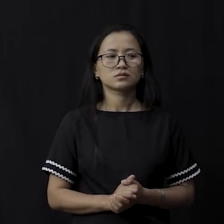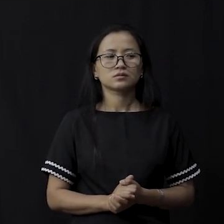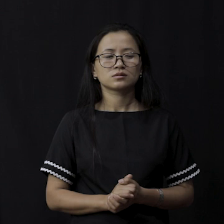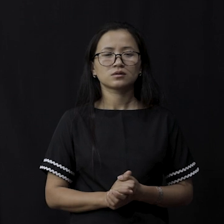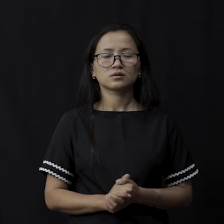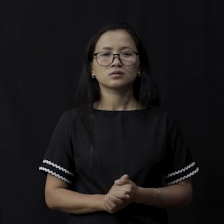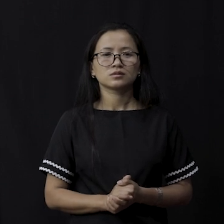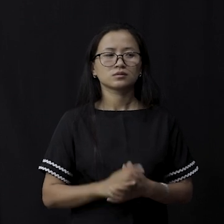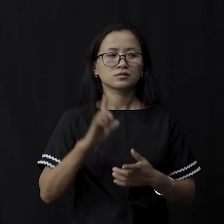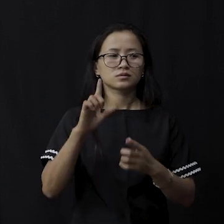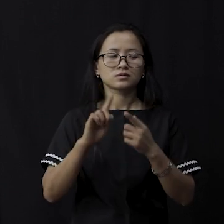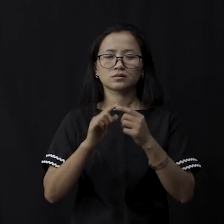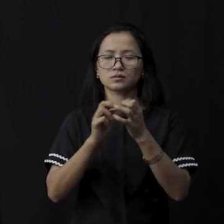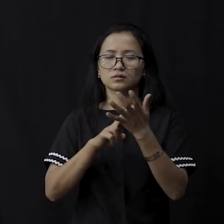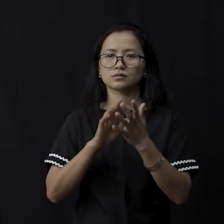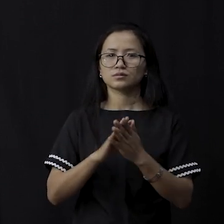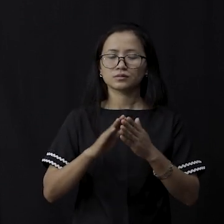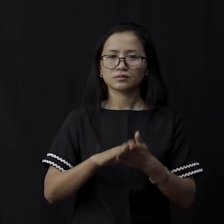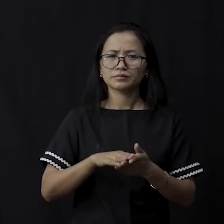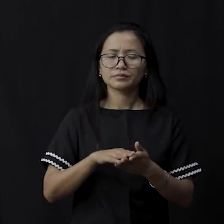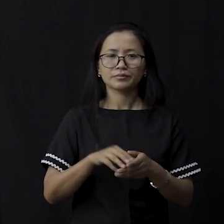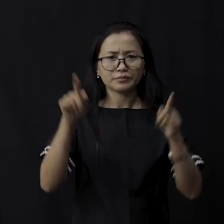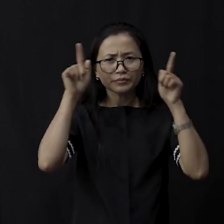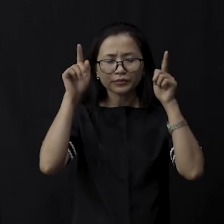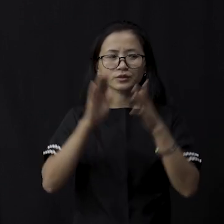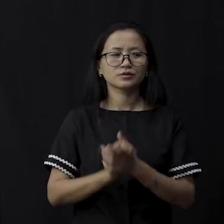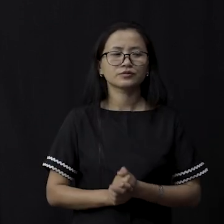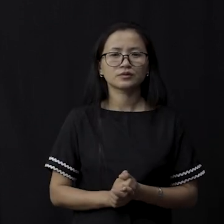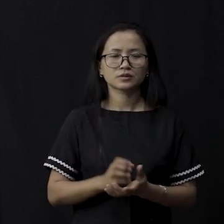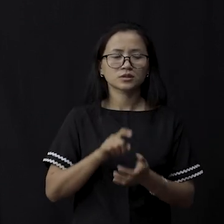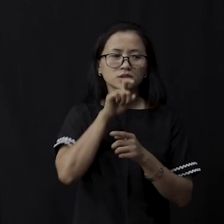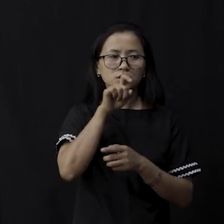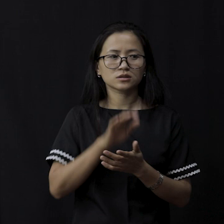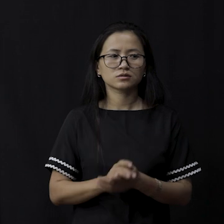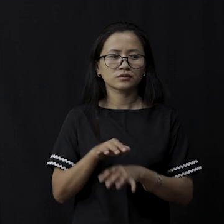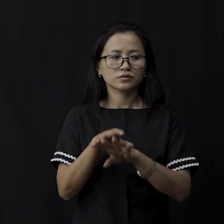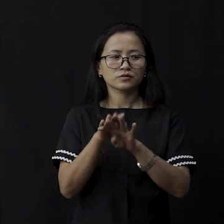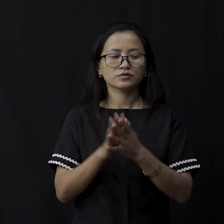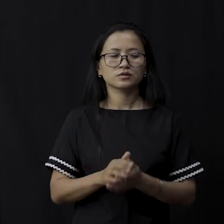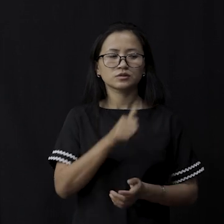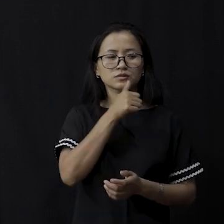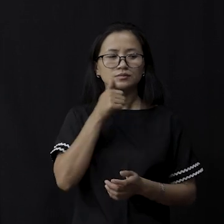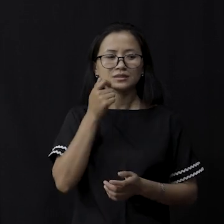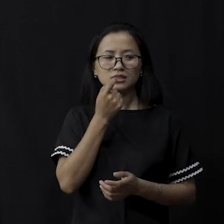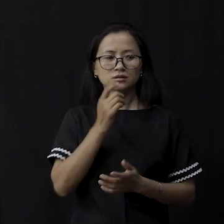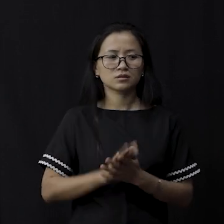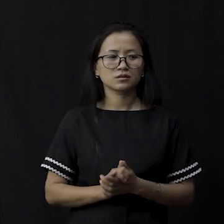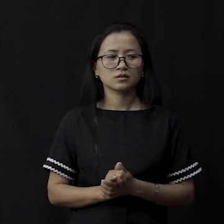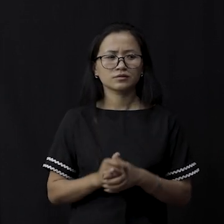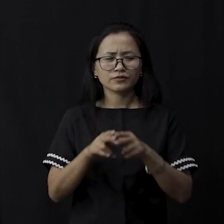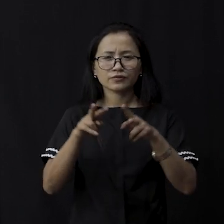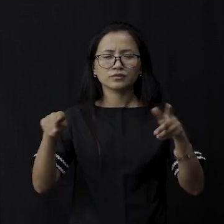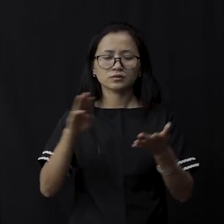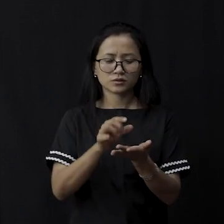Yes, see lean beef, chicken, white fish, milk, tofu, nuts, cheese, legumes, tuna, eggs. See,